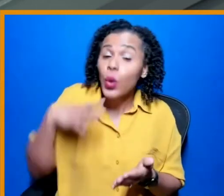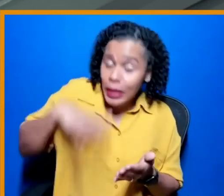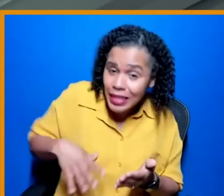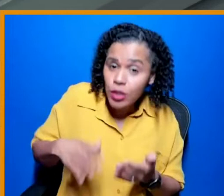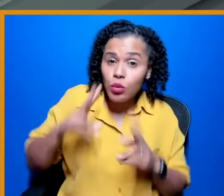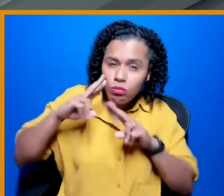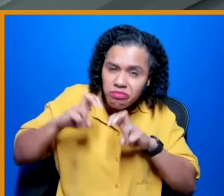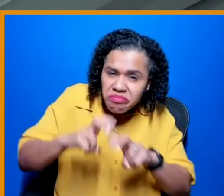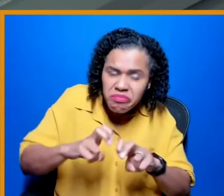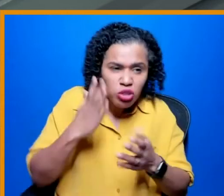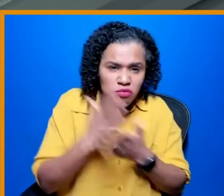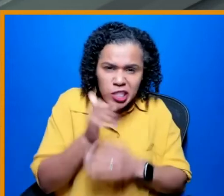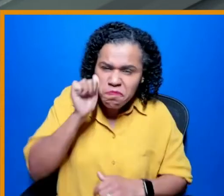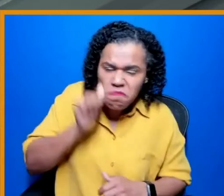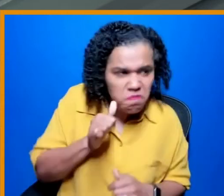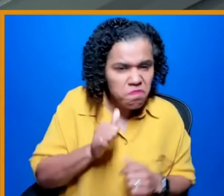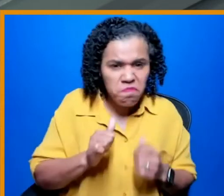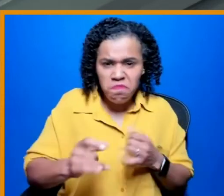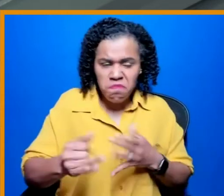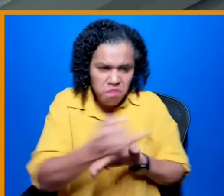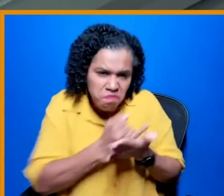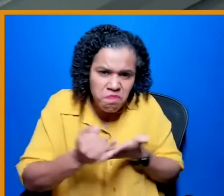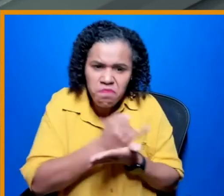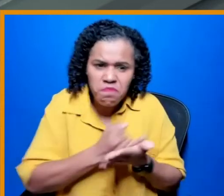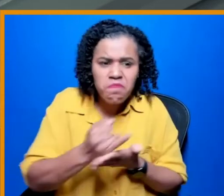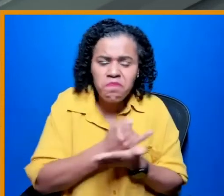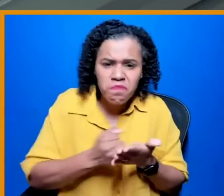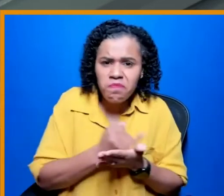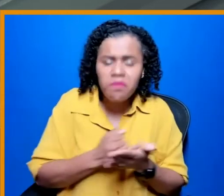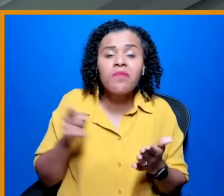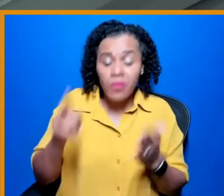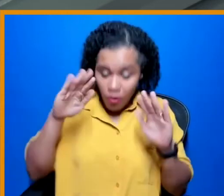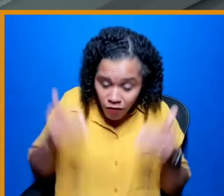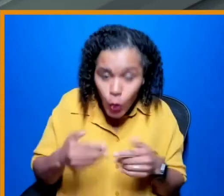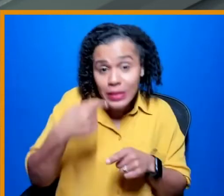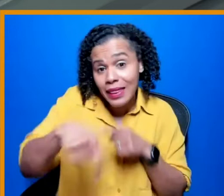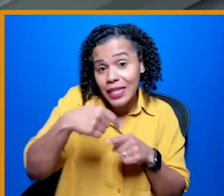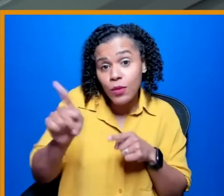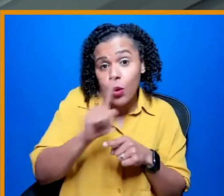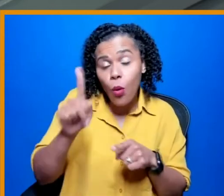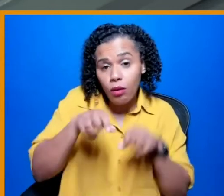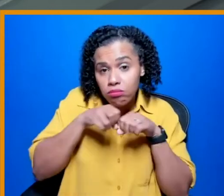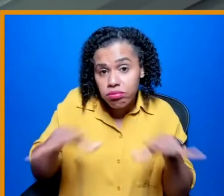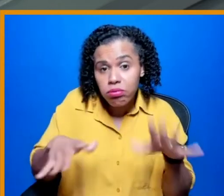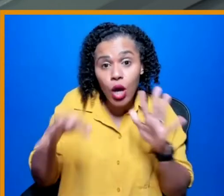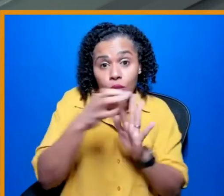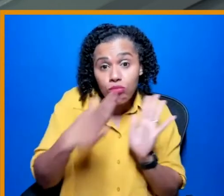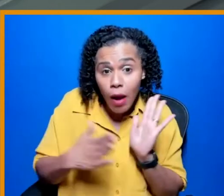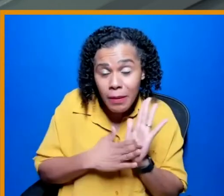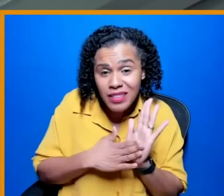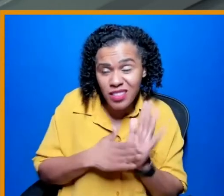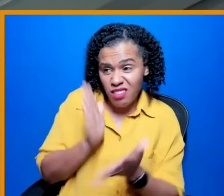process for elevating Tory donors to the House of Lords, brought further into focus this week by the revelations relating to the Prime Minister's interference